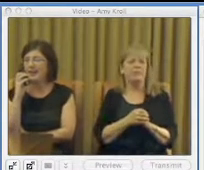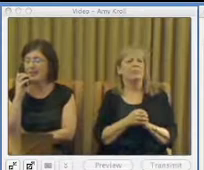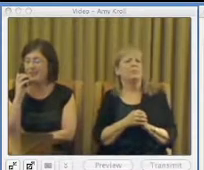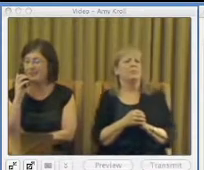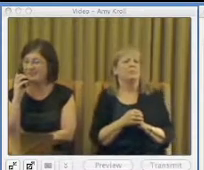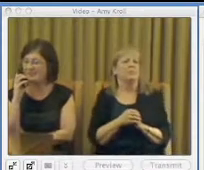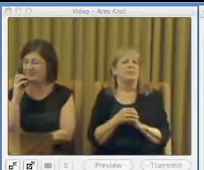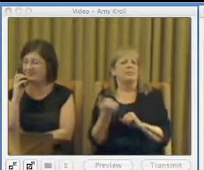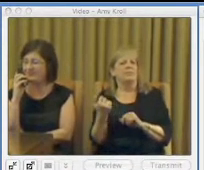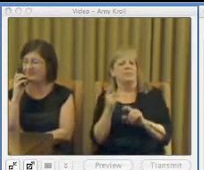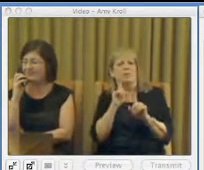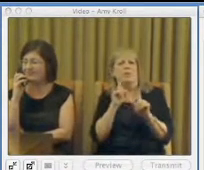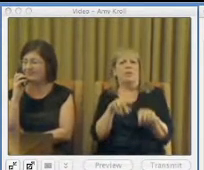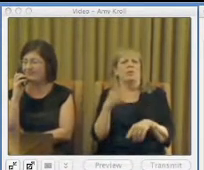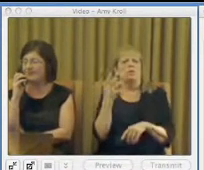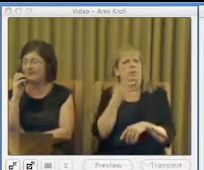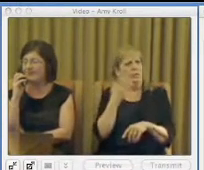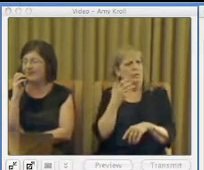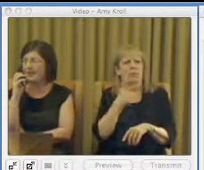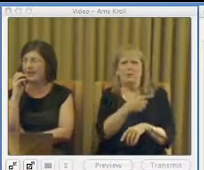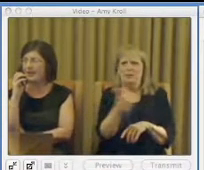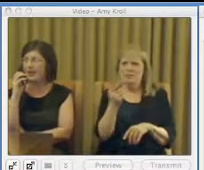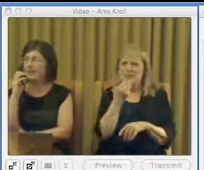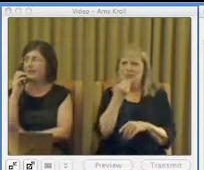Wow, these are great questions.